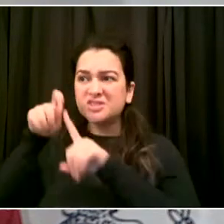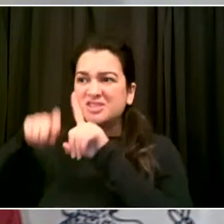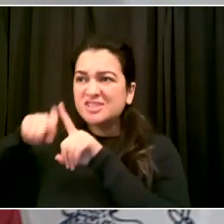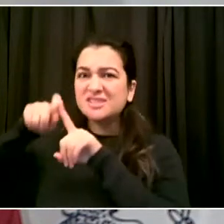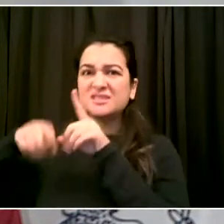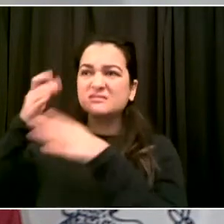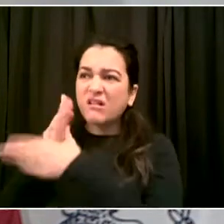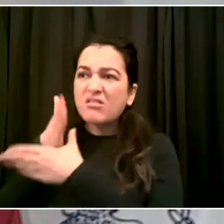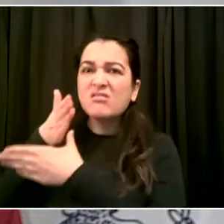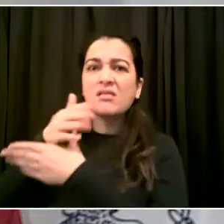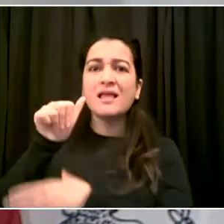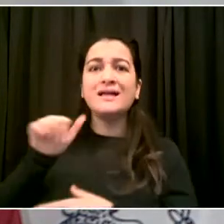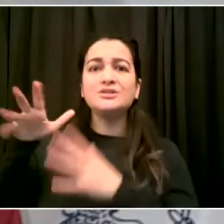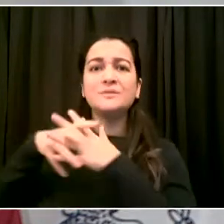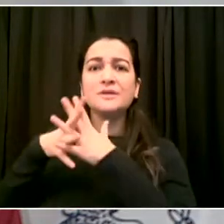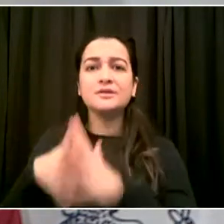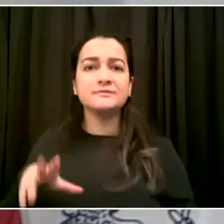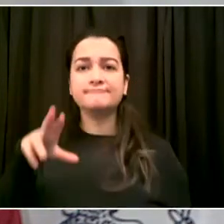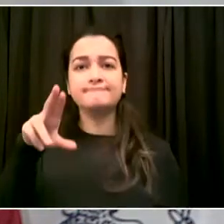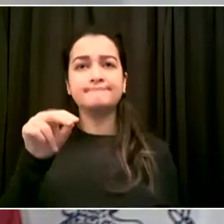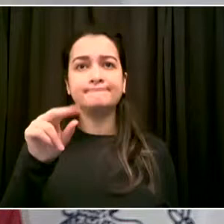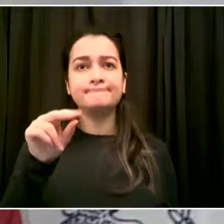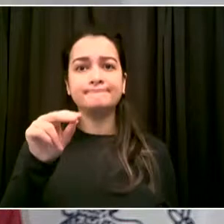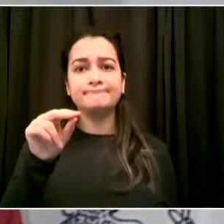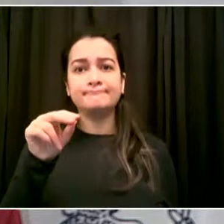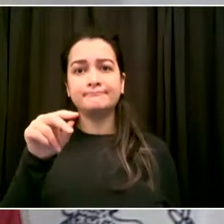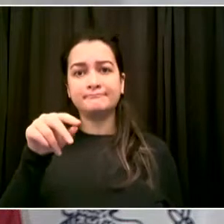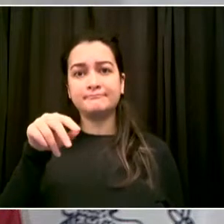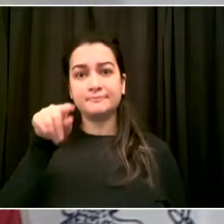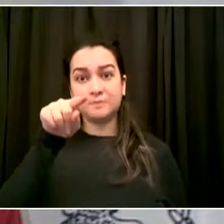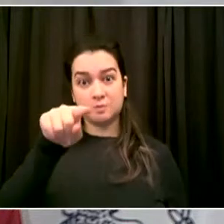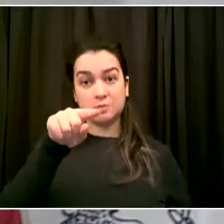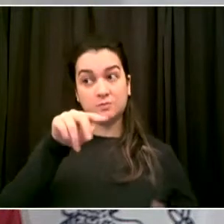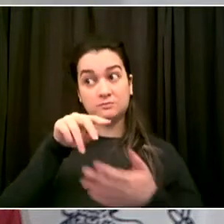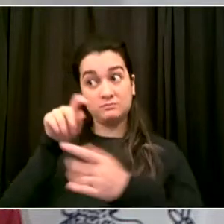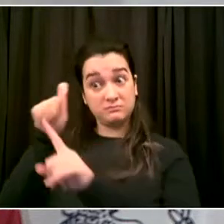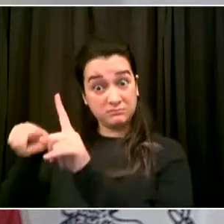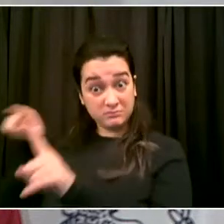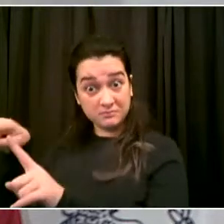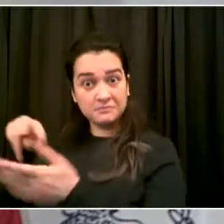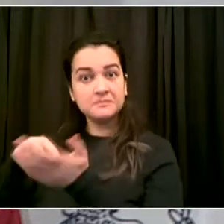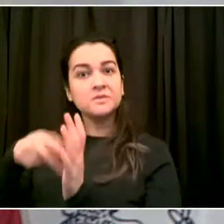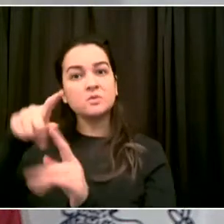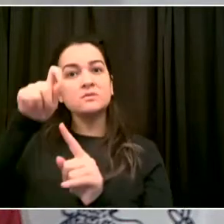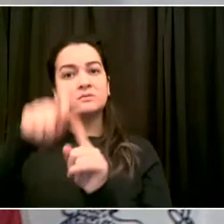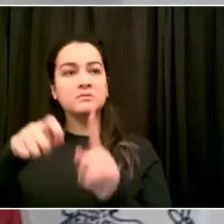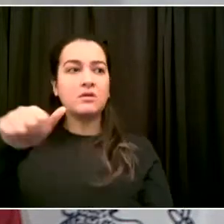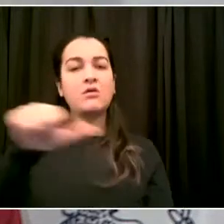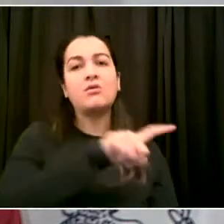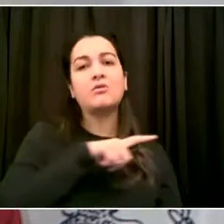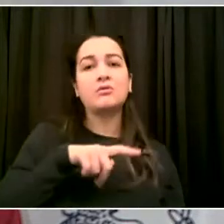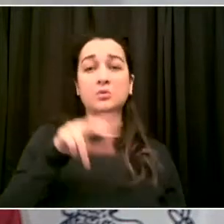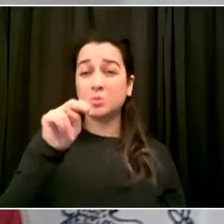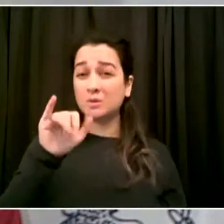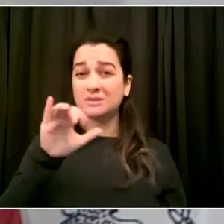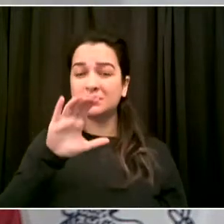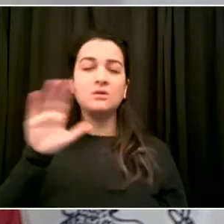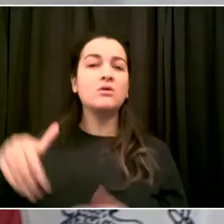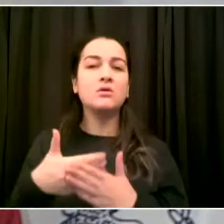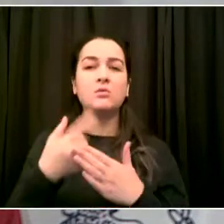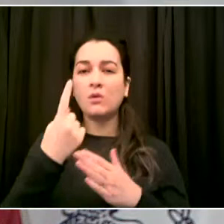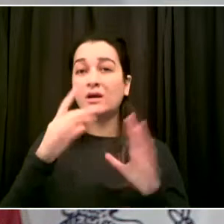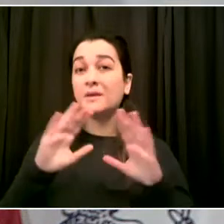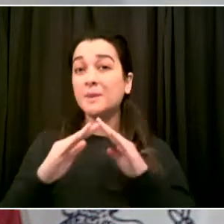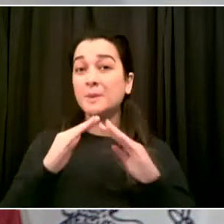out hate. And this is how we recover too. And I'll conclude with this. Our recovery depends on unity. Our recovery depends on